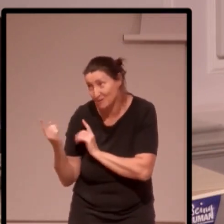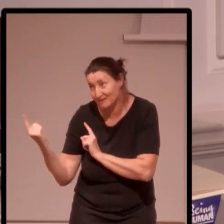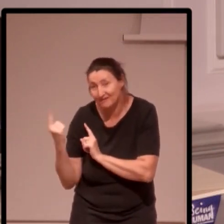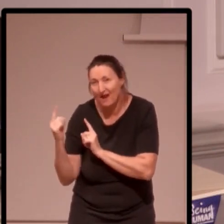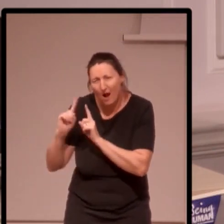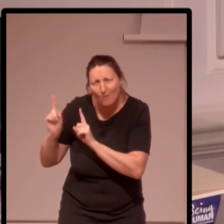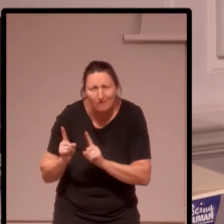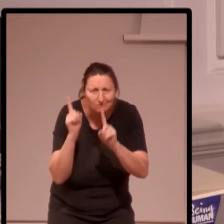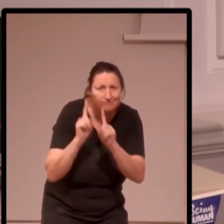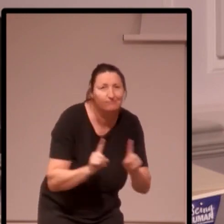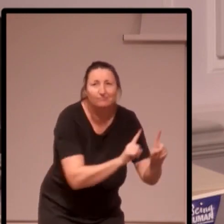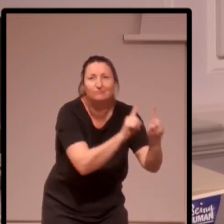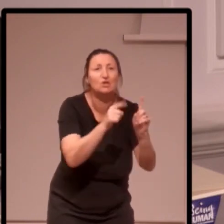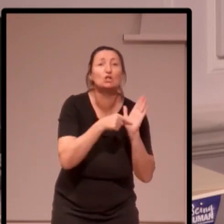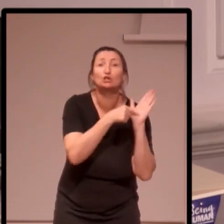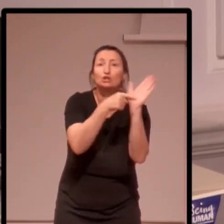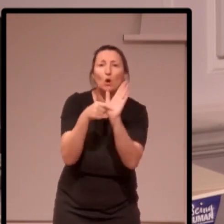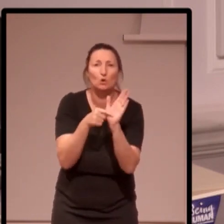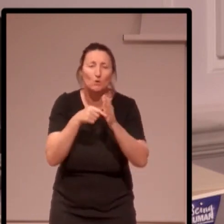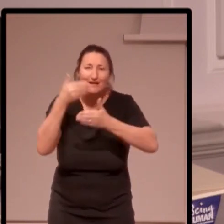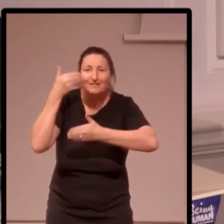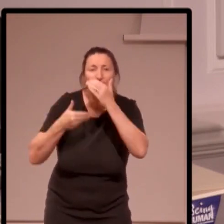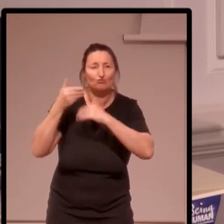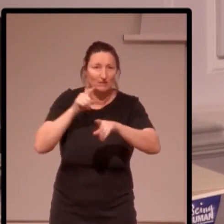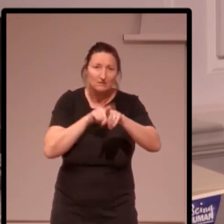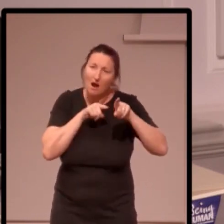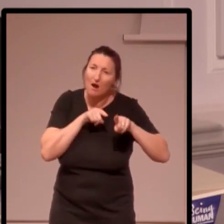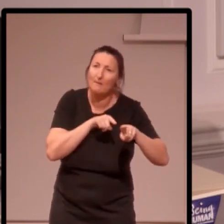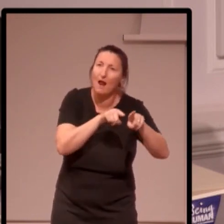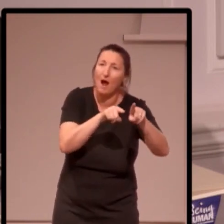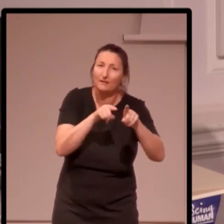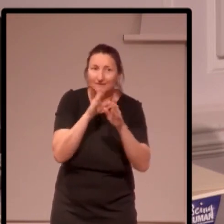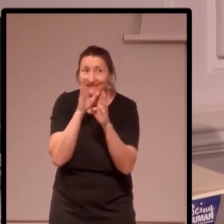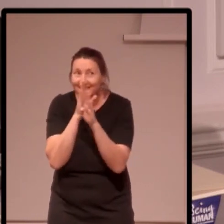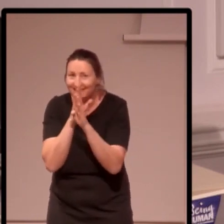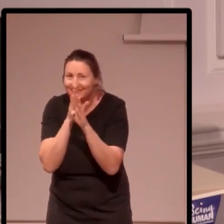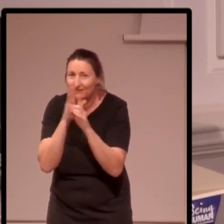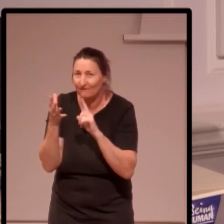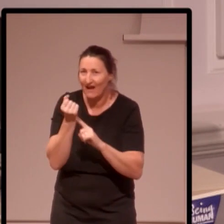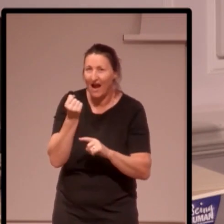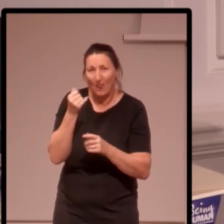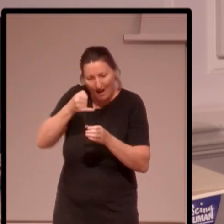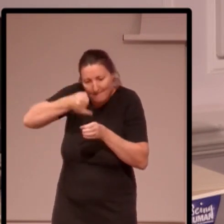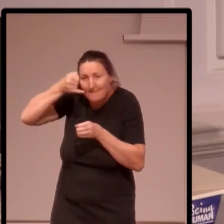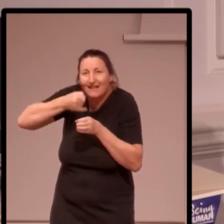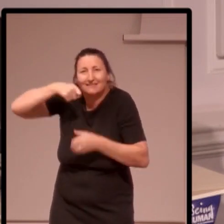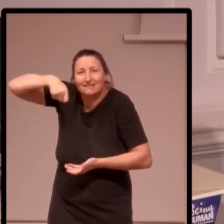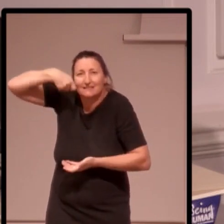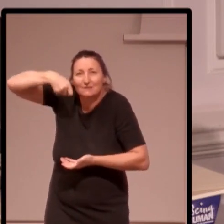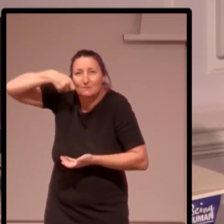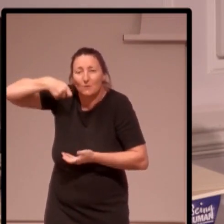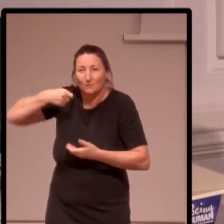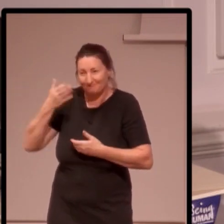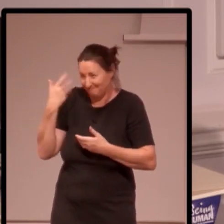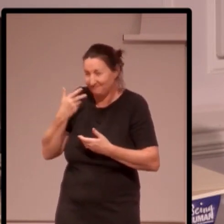around a history, a timeline, secrets that we found, like the medicine spoons we use to hide our